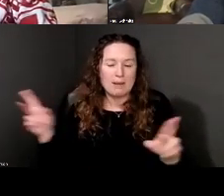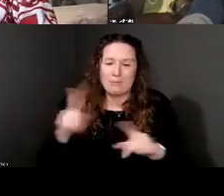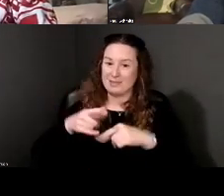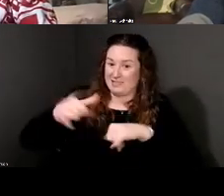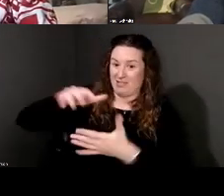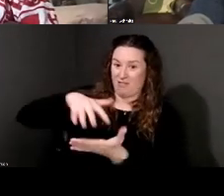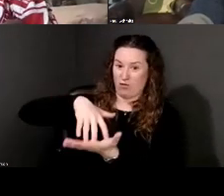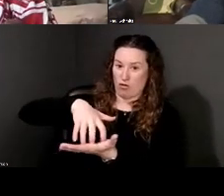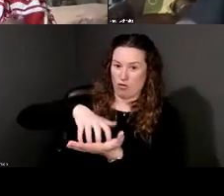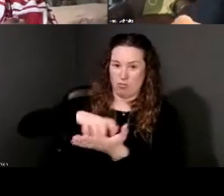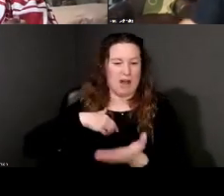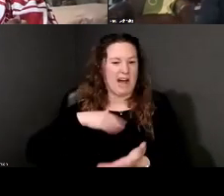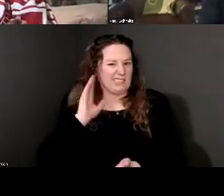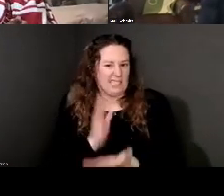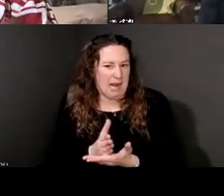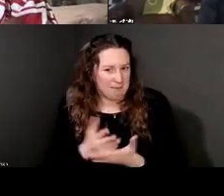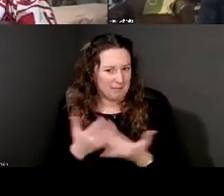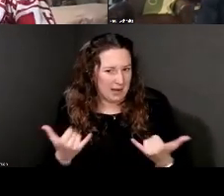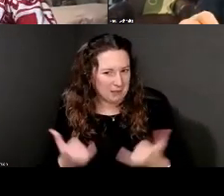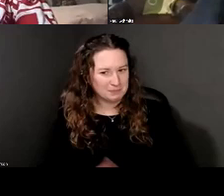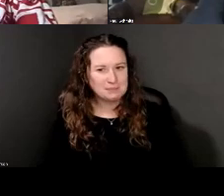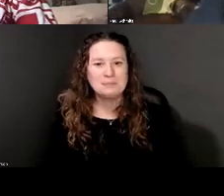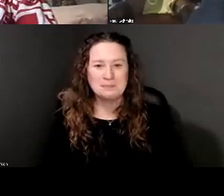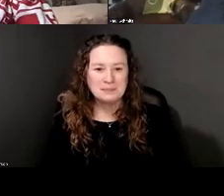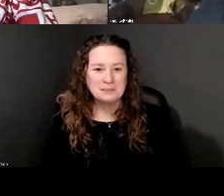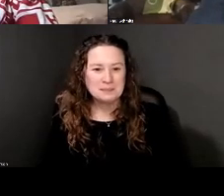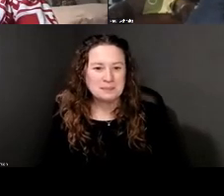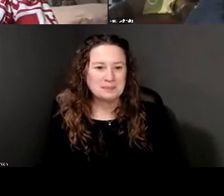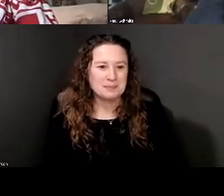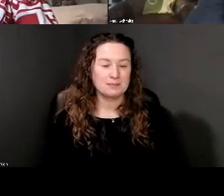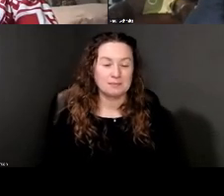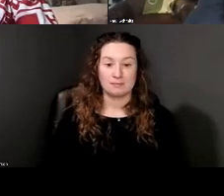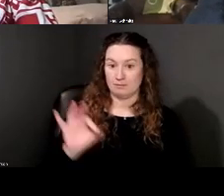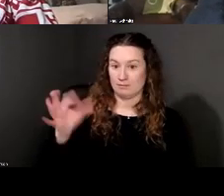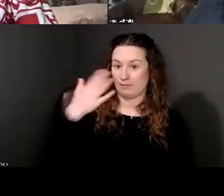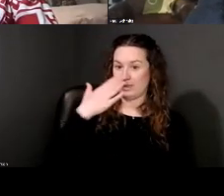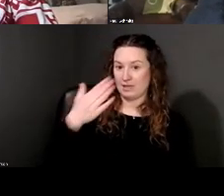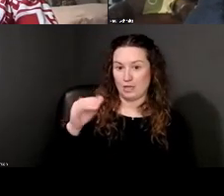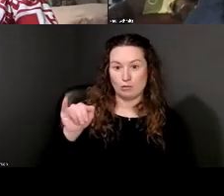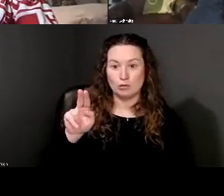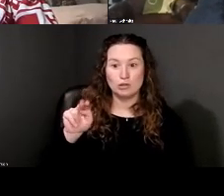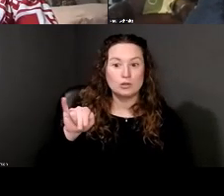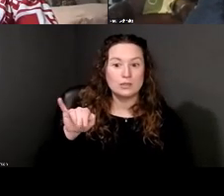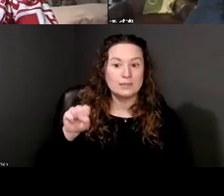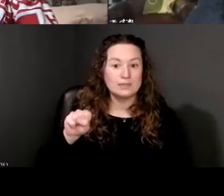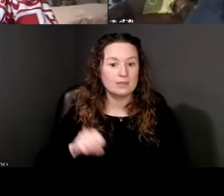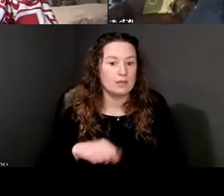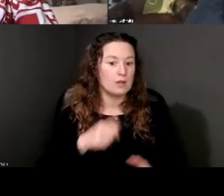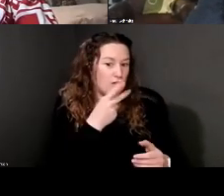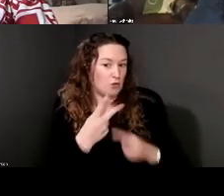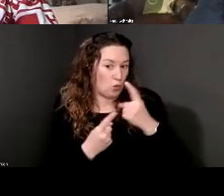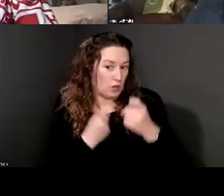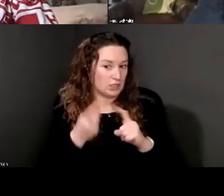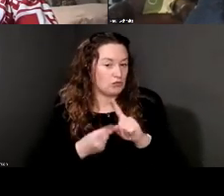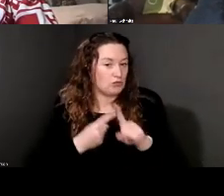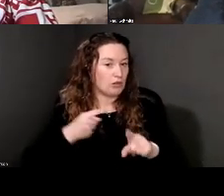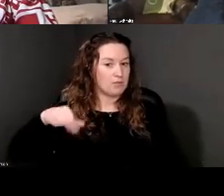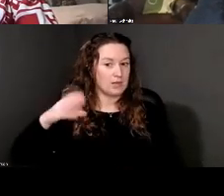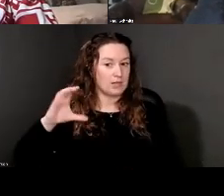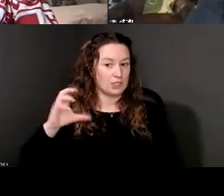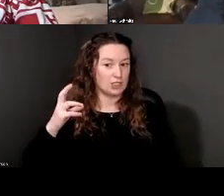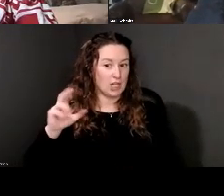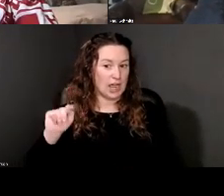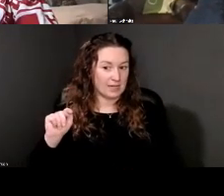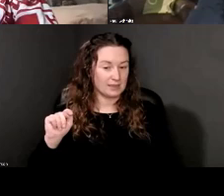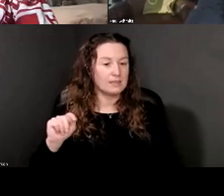But I'll stop at this point. Thank you, Junius. We had a couple questions in the chat. I'll just quickly speak to